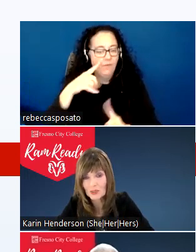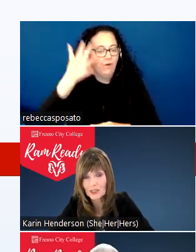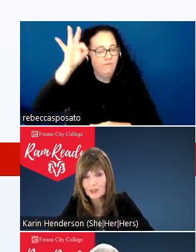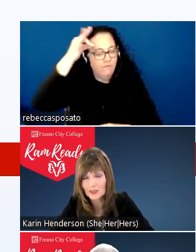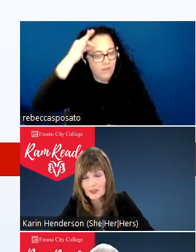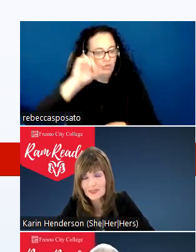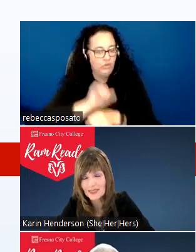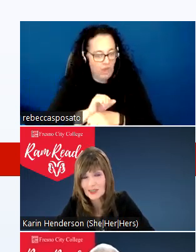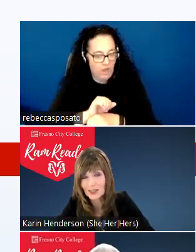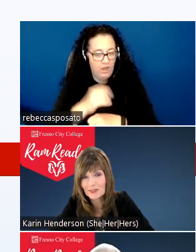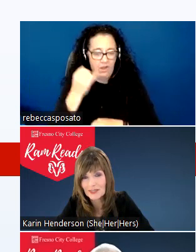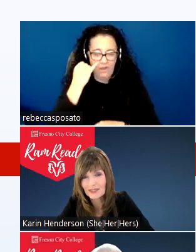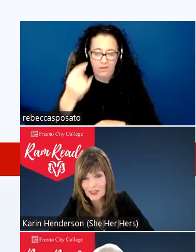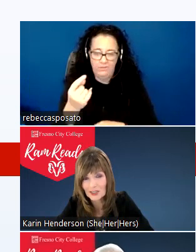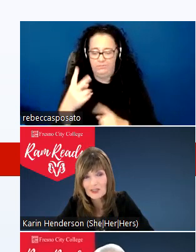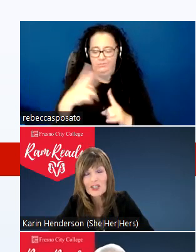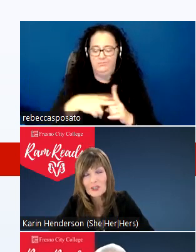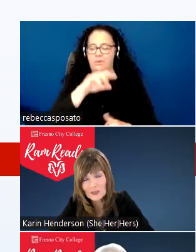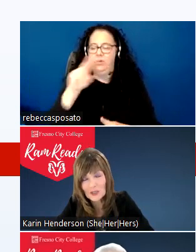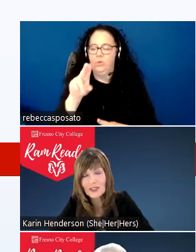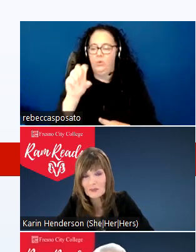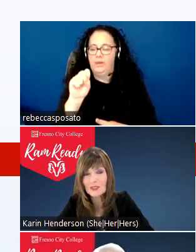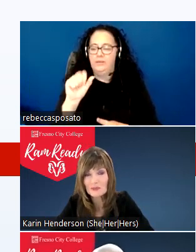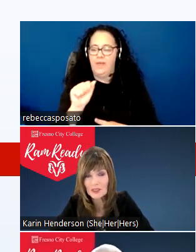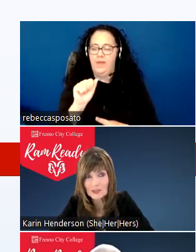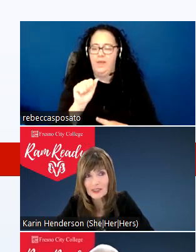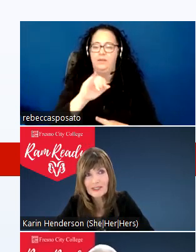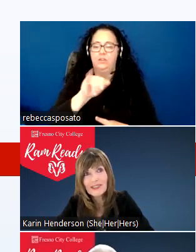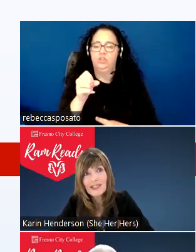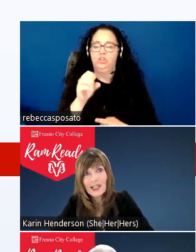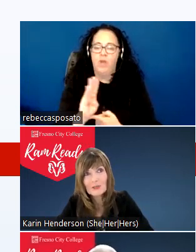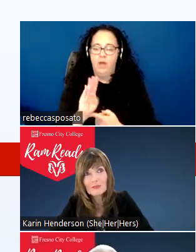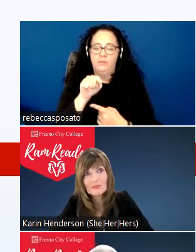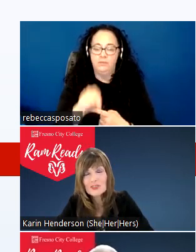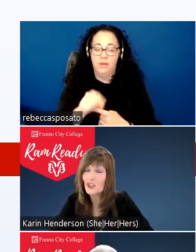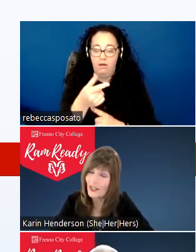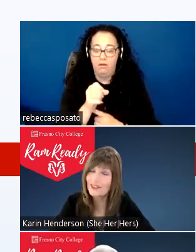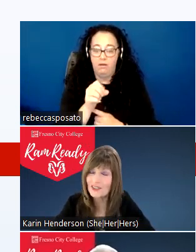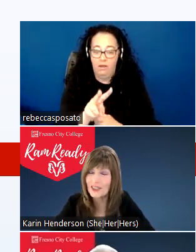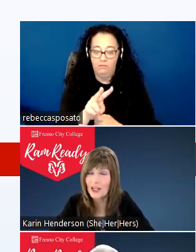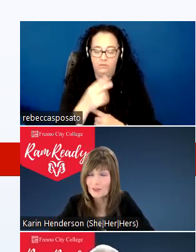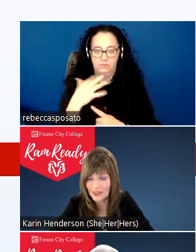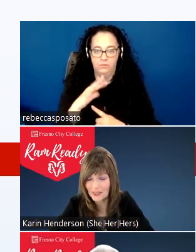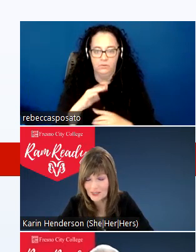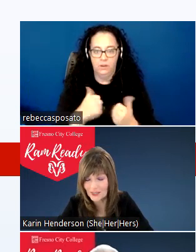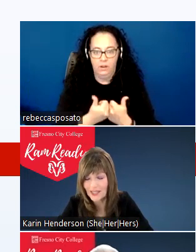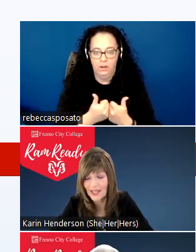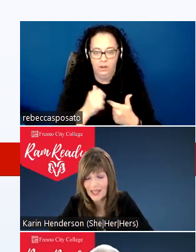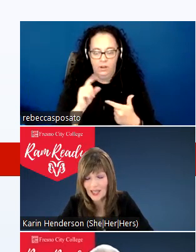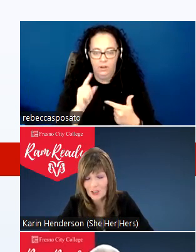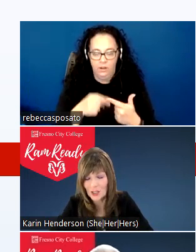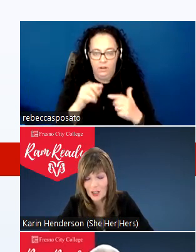ever applied on usajobs.gov, you know it can be a very challenging